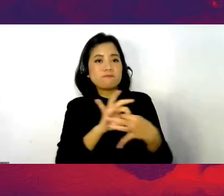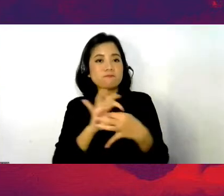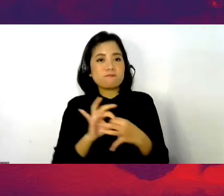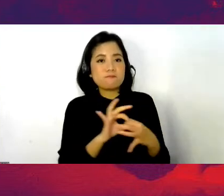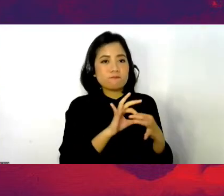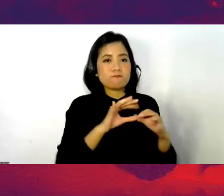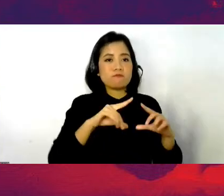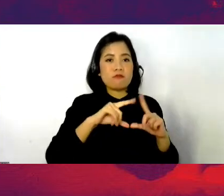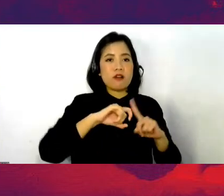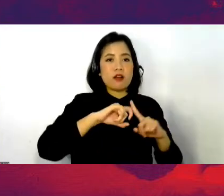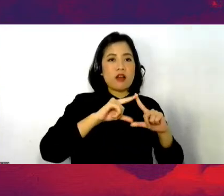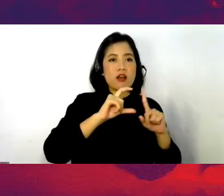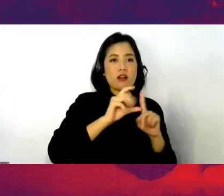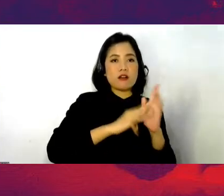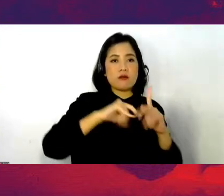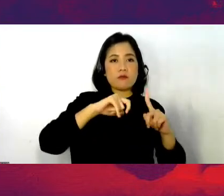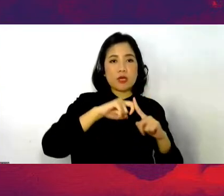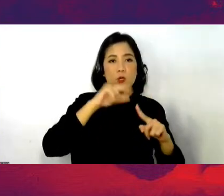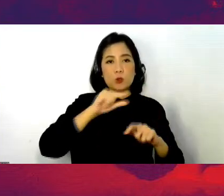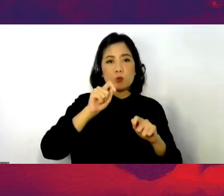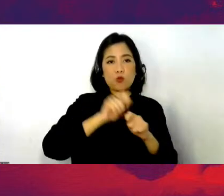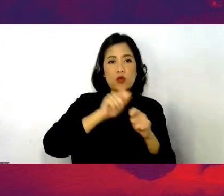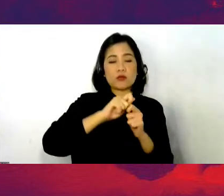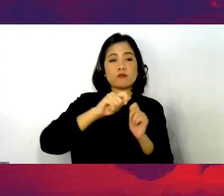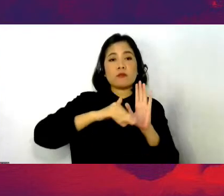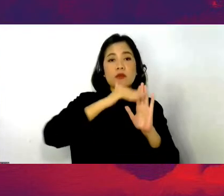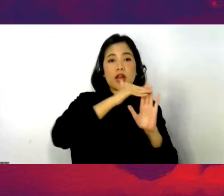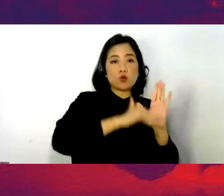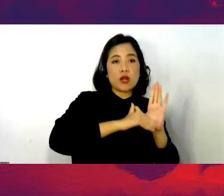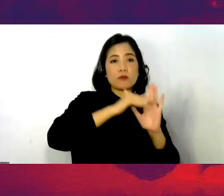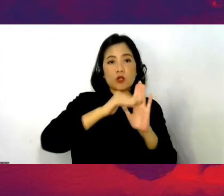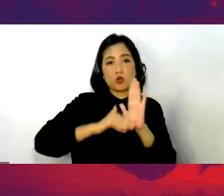government to design our policies. Clearly, we need more of those.